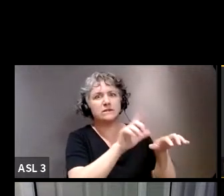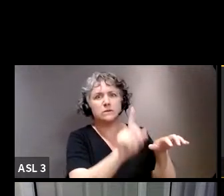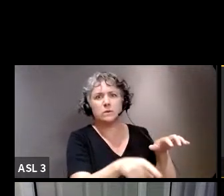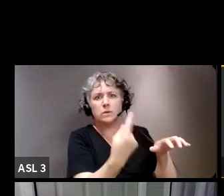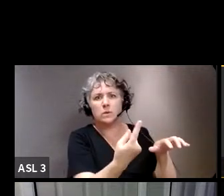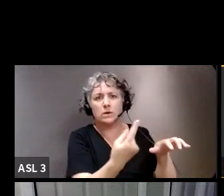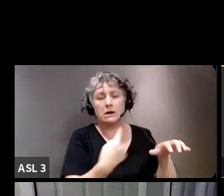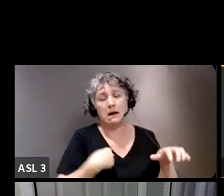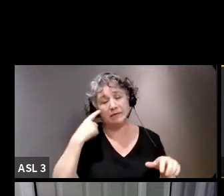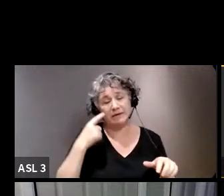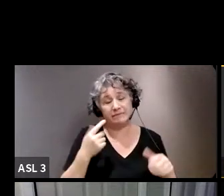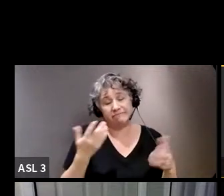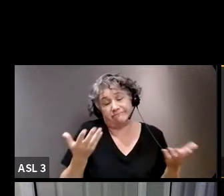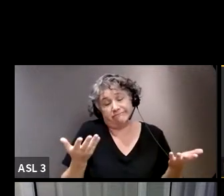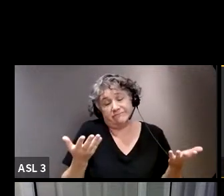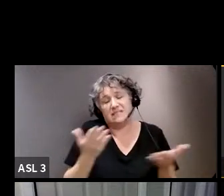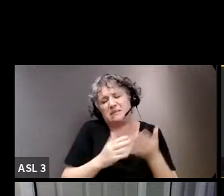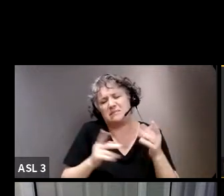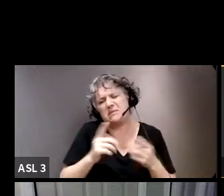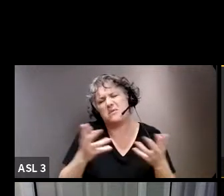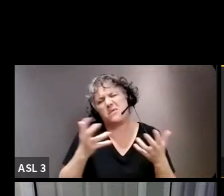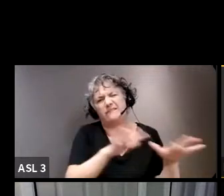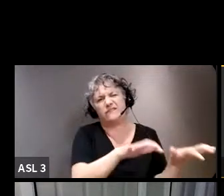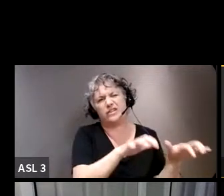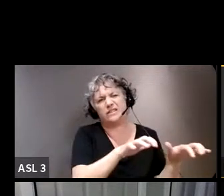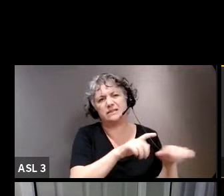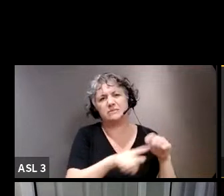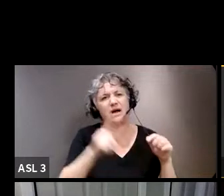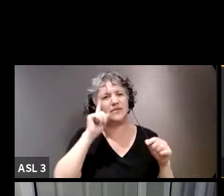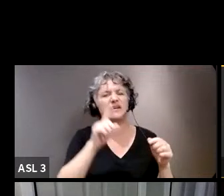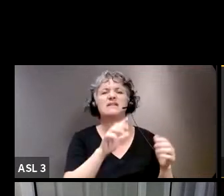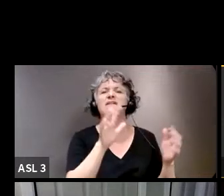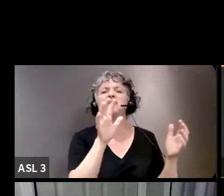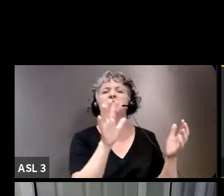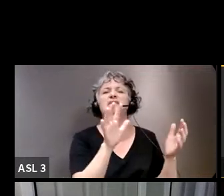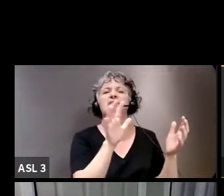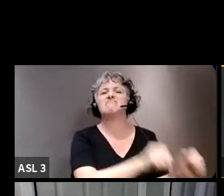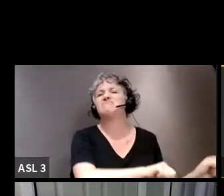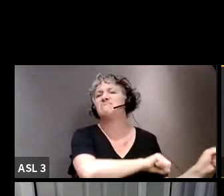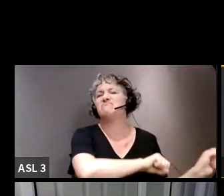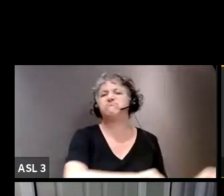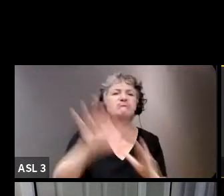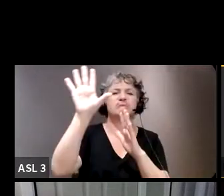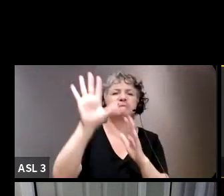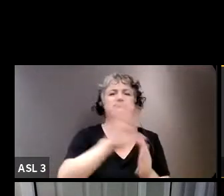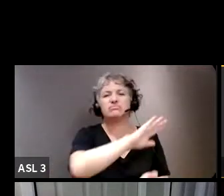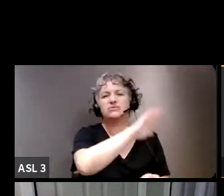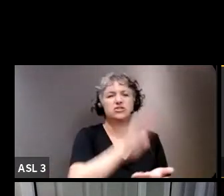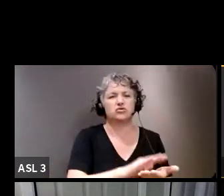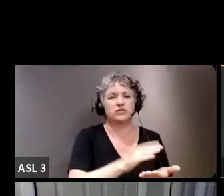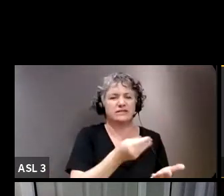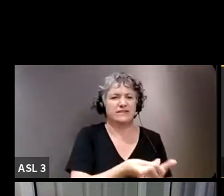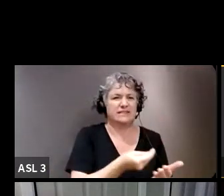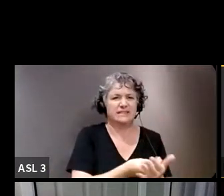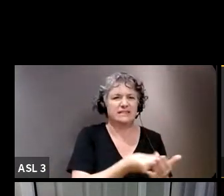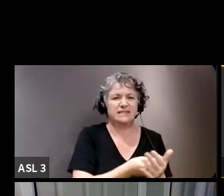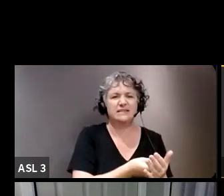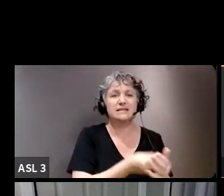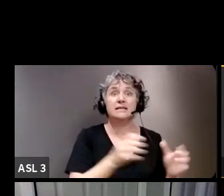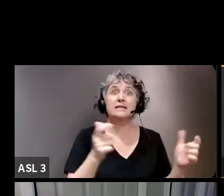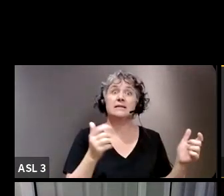know some people want that but i i believe really in abolition um and so for me it's decreasing the funding i think getting rid